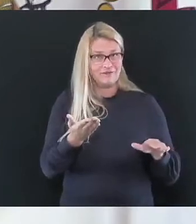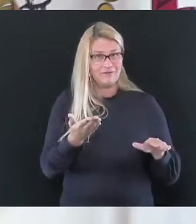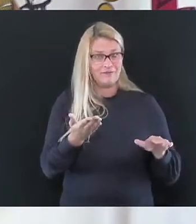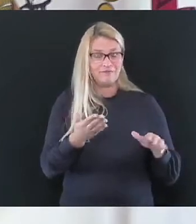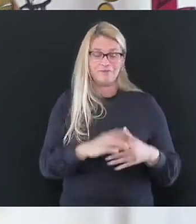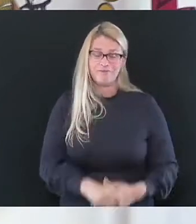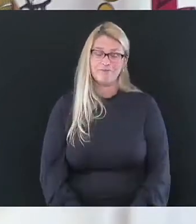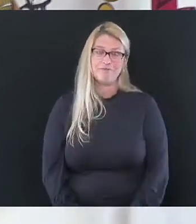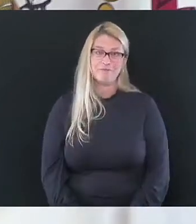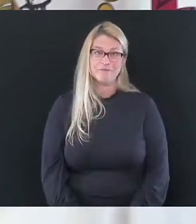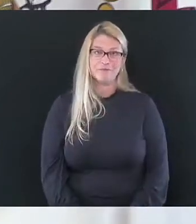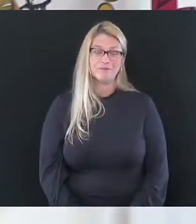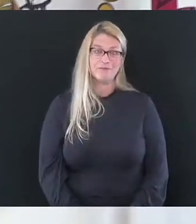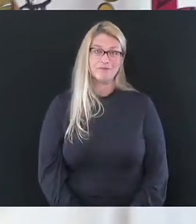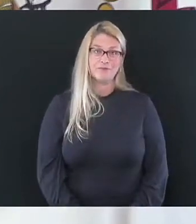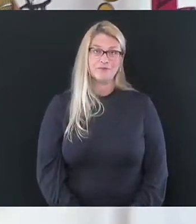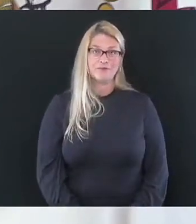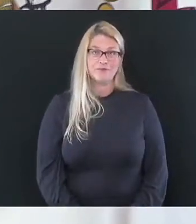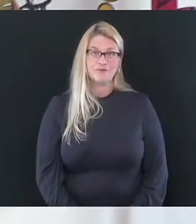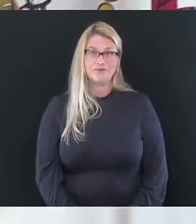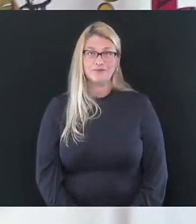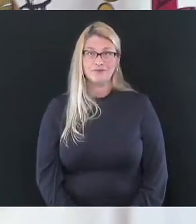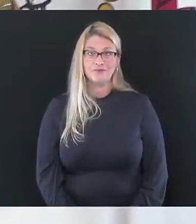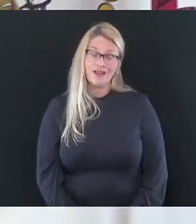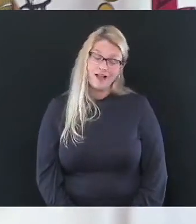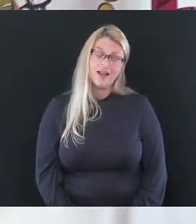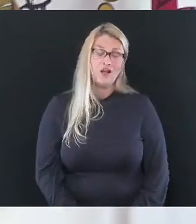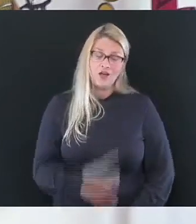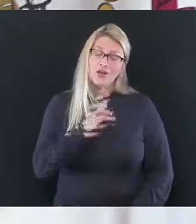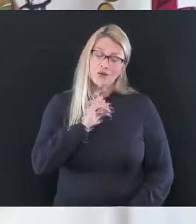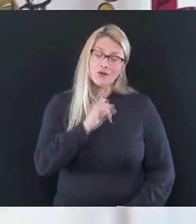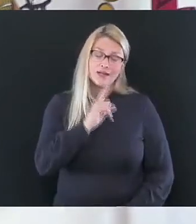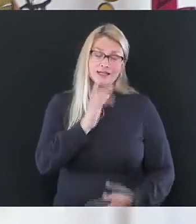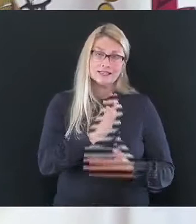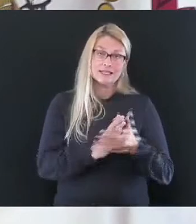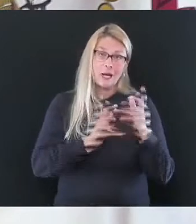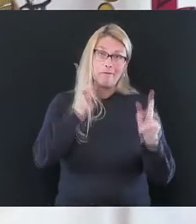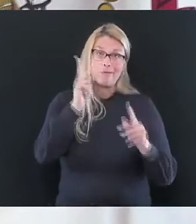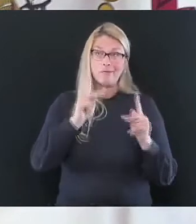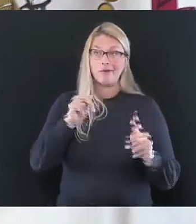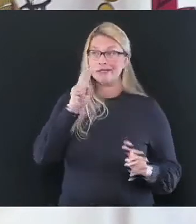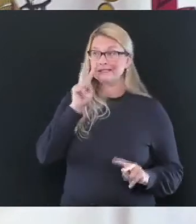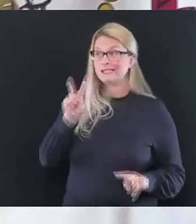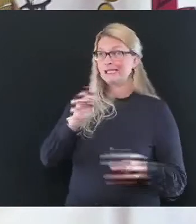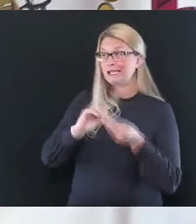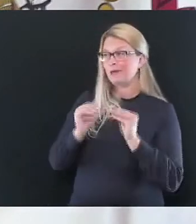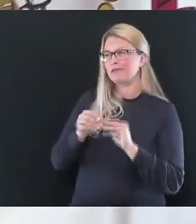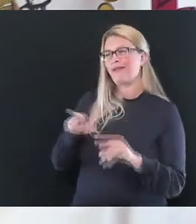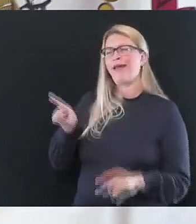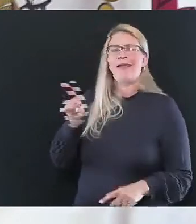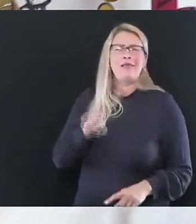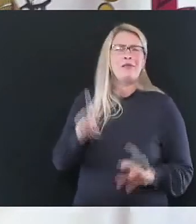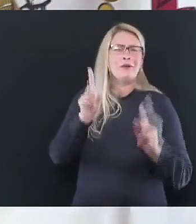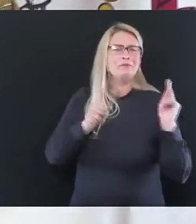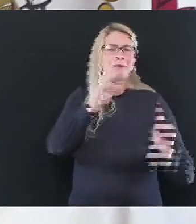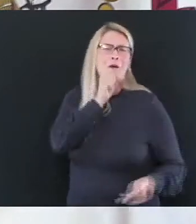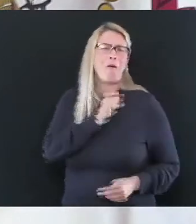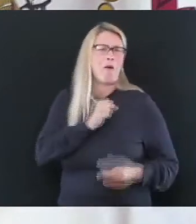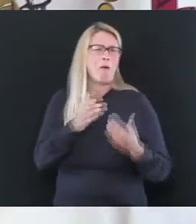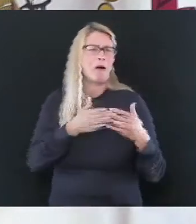There are those that would believe, well, those people are old and they've had their life and everything else, but just think